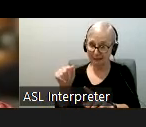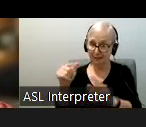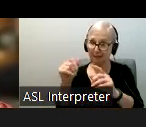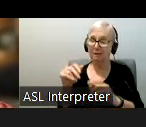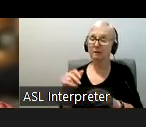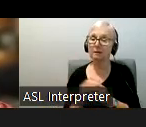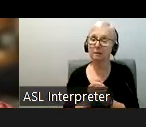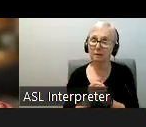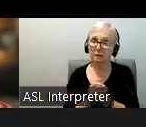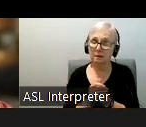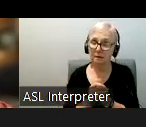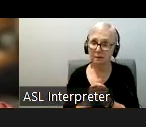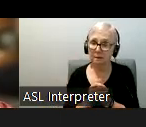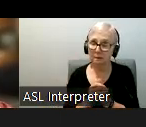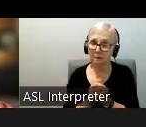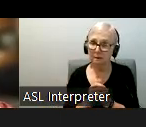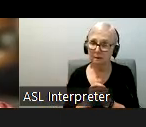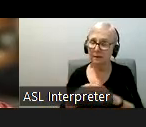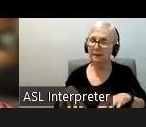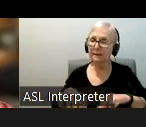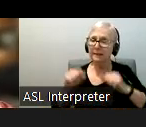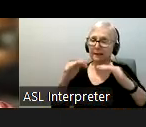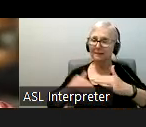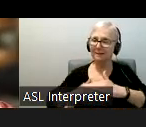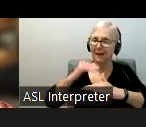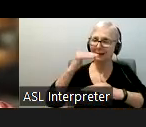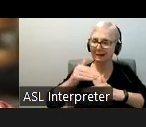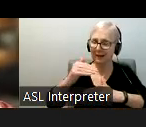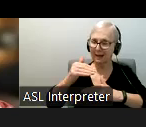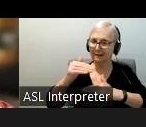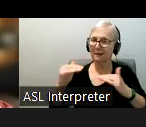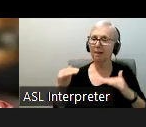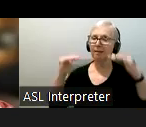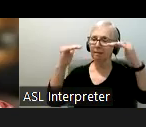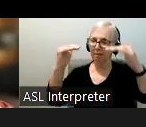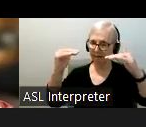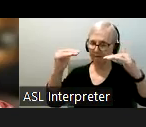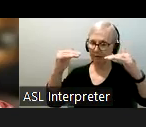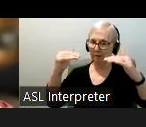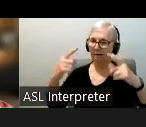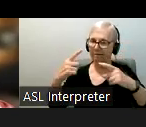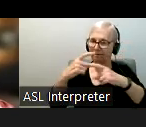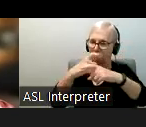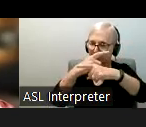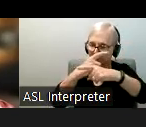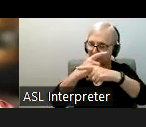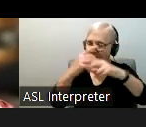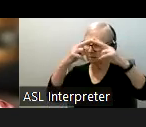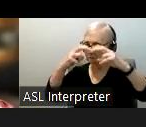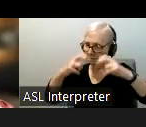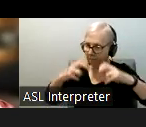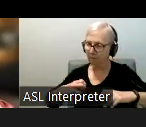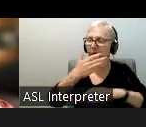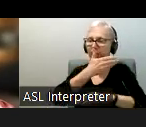think it takes a next level of kind of sophistication probably for us to determine what the best way to collect that